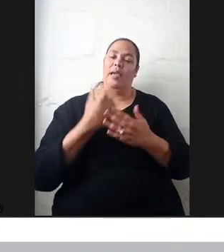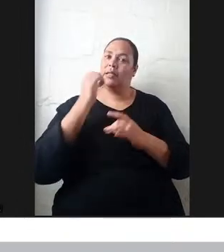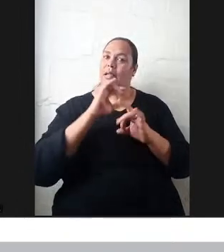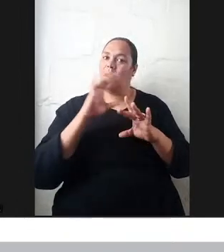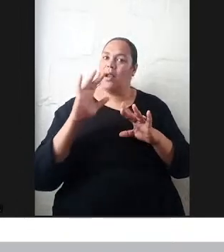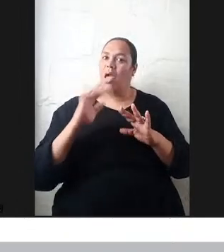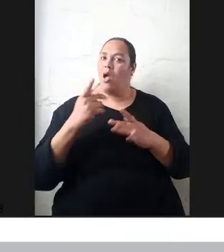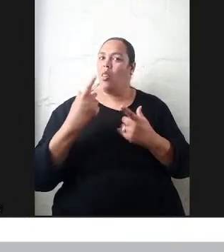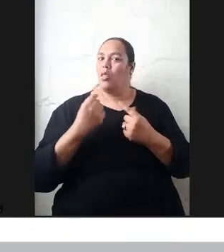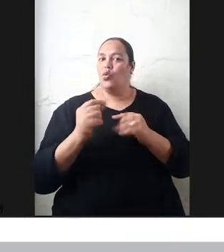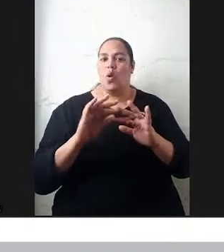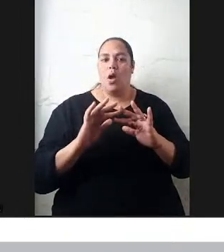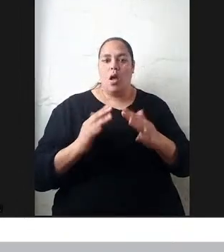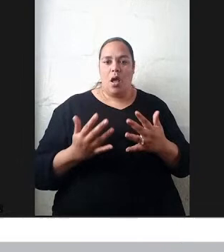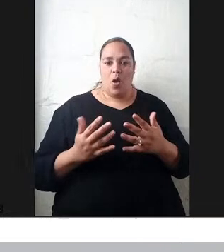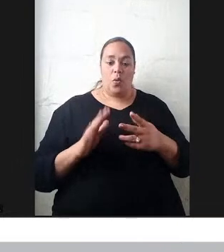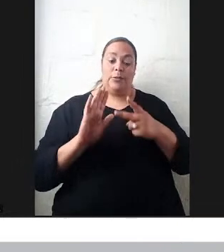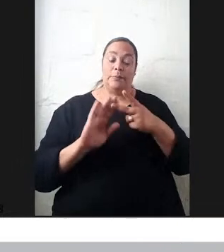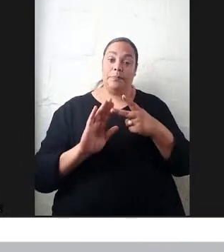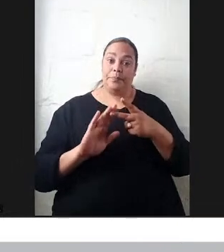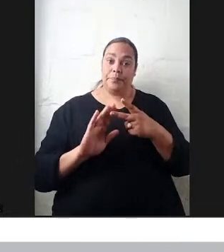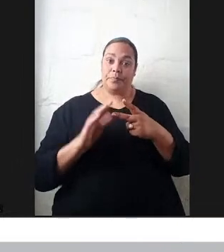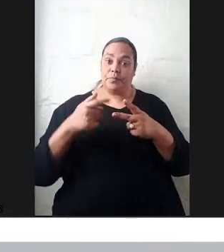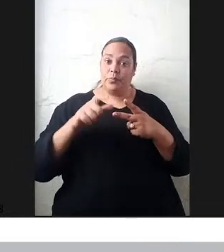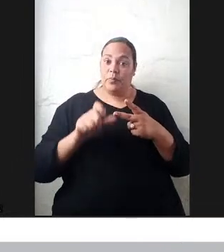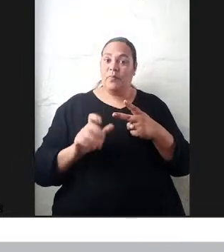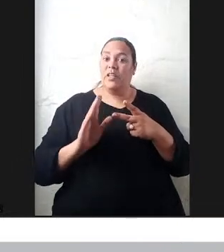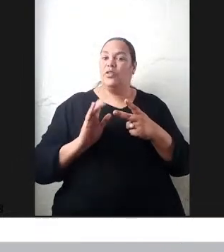that. Secondly, is just to